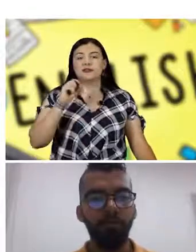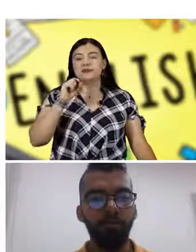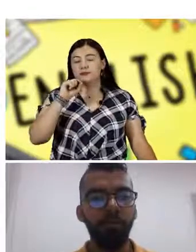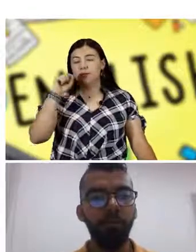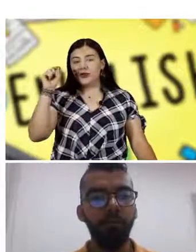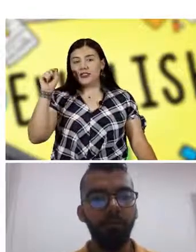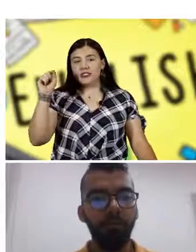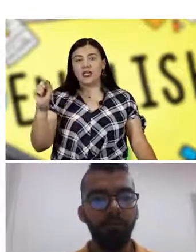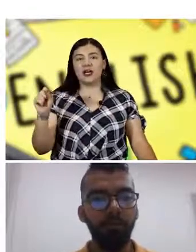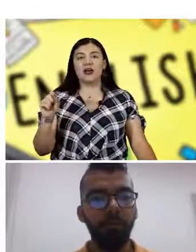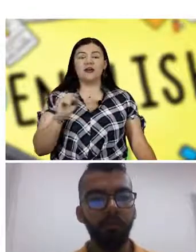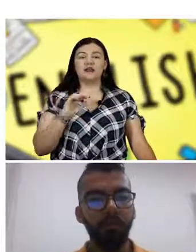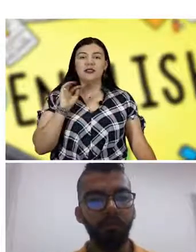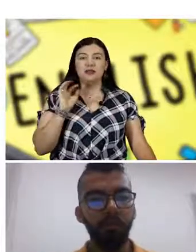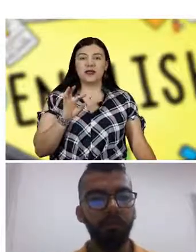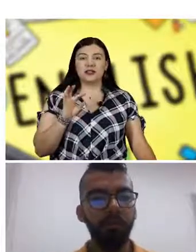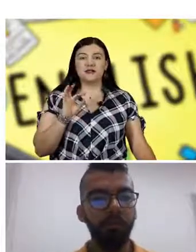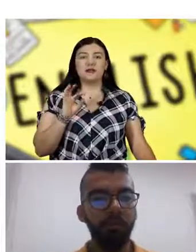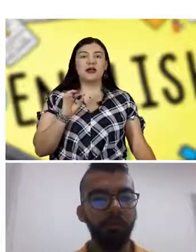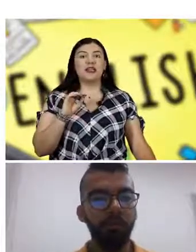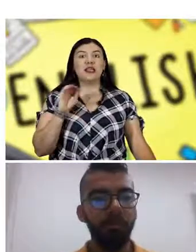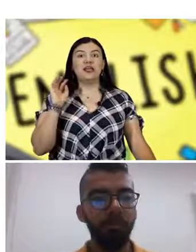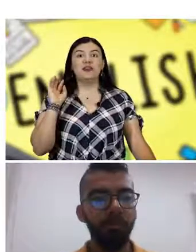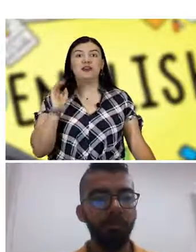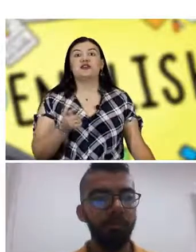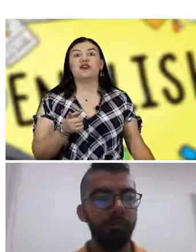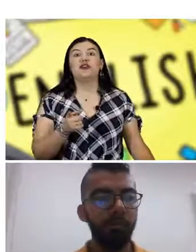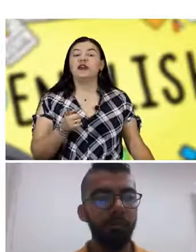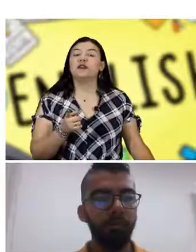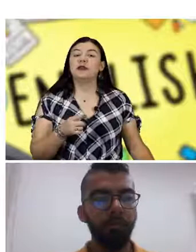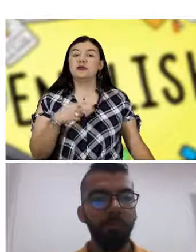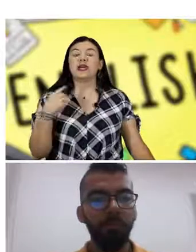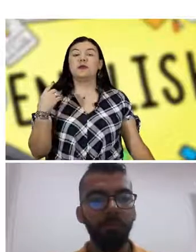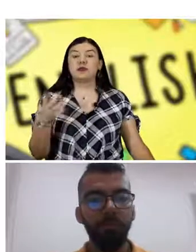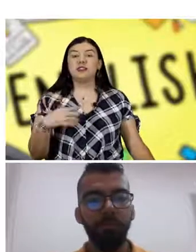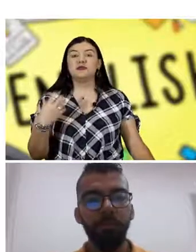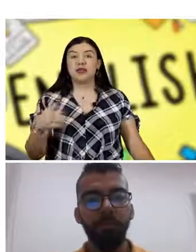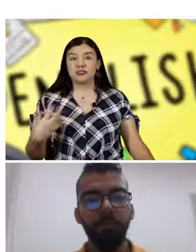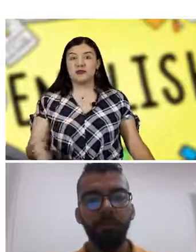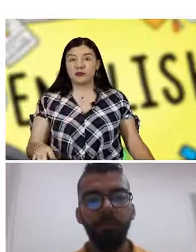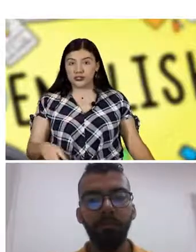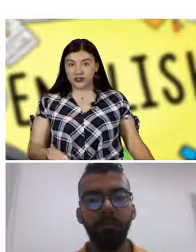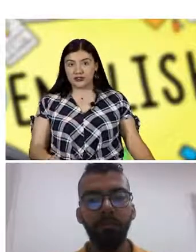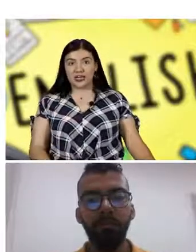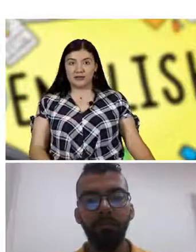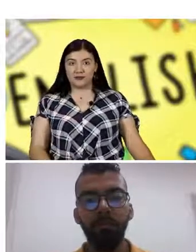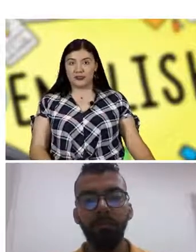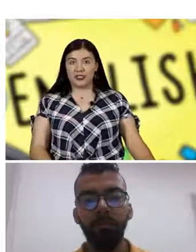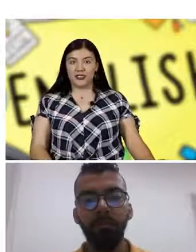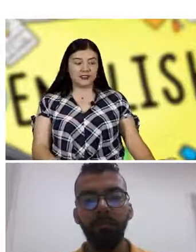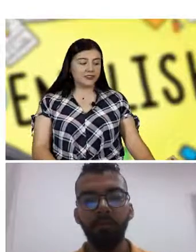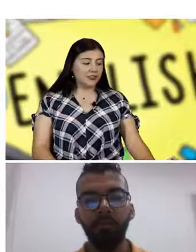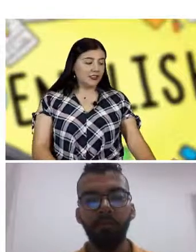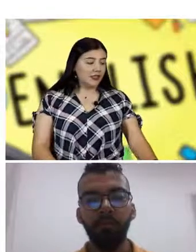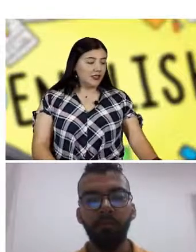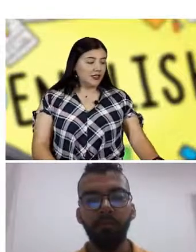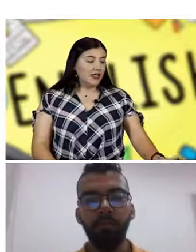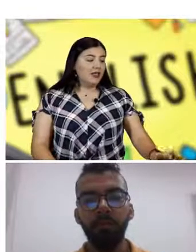remember, point out the parts of the body in your drawing because I'm going to make some questions after